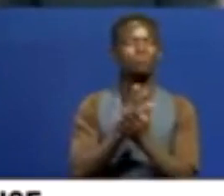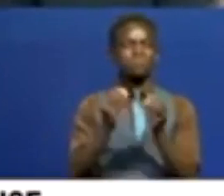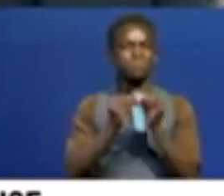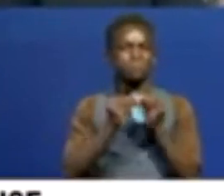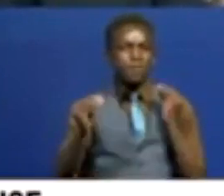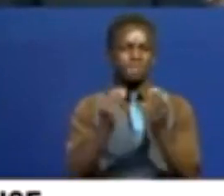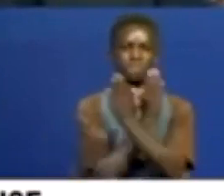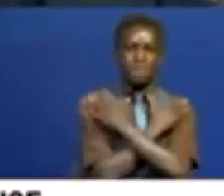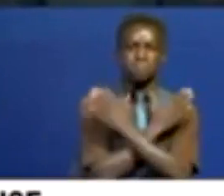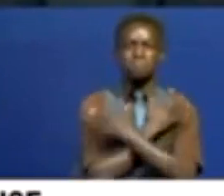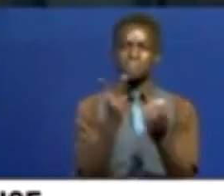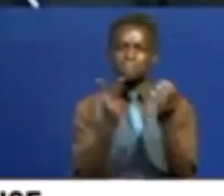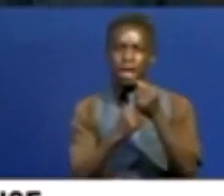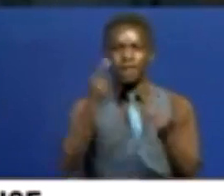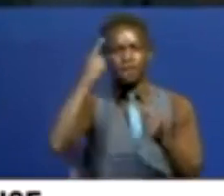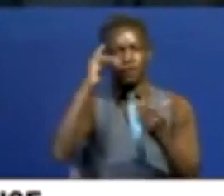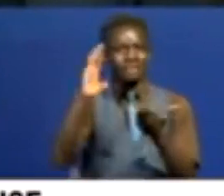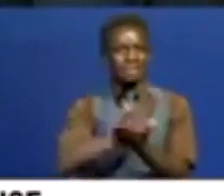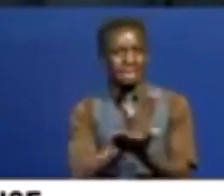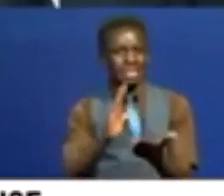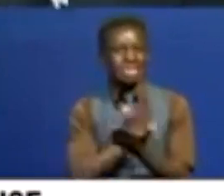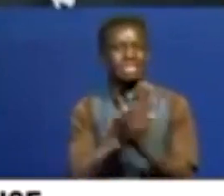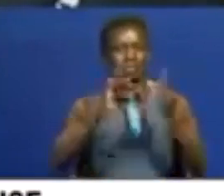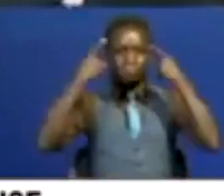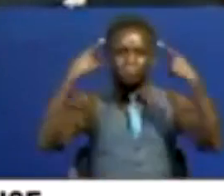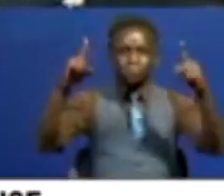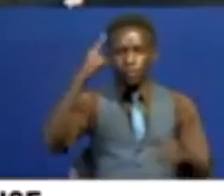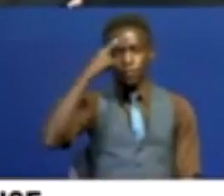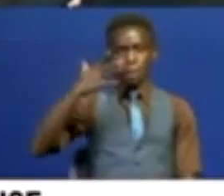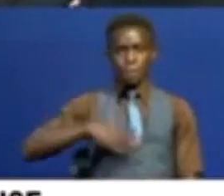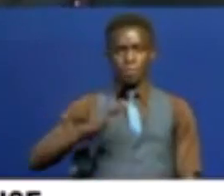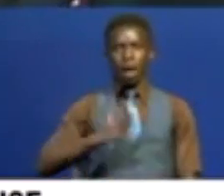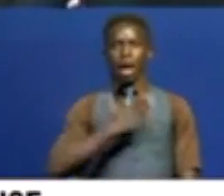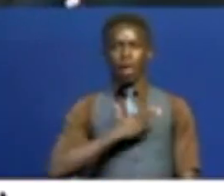partnership for the shared prosperity of the people of our two great nations.